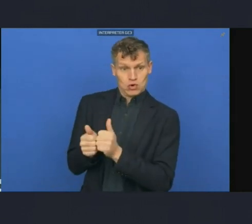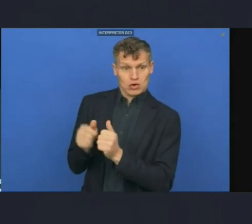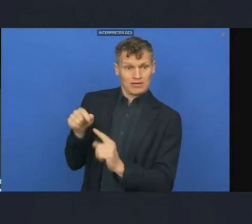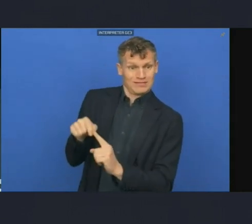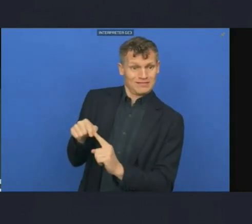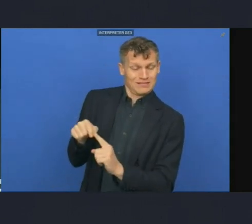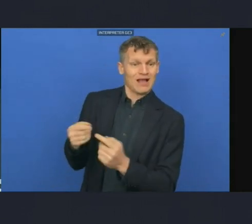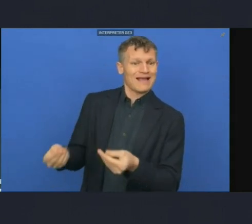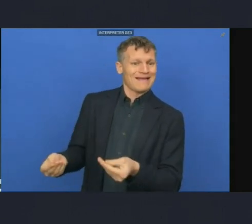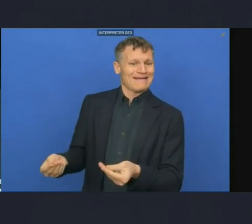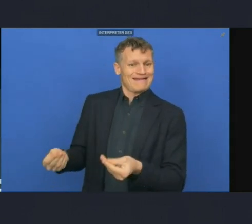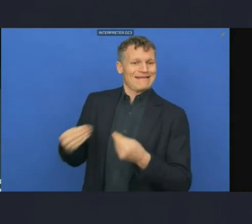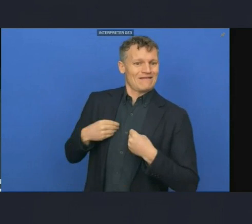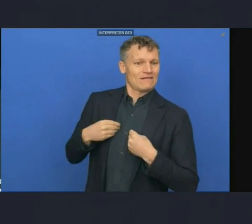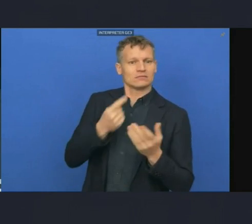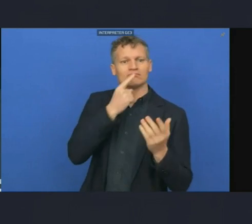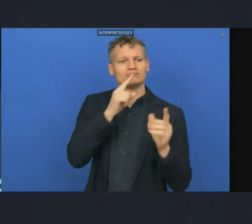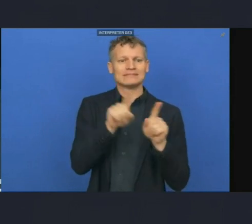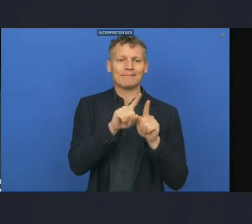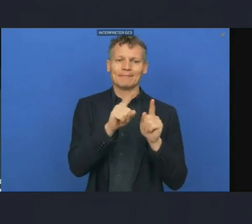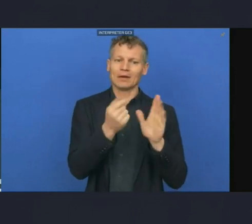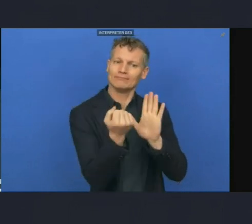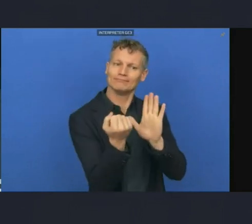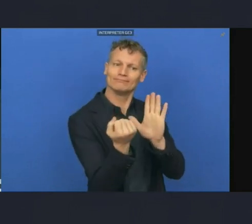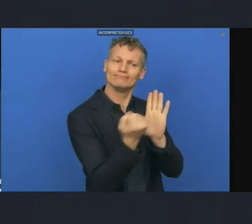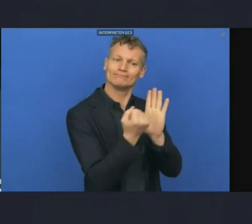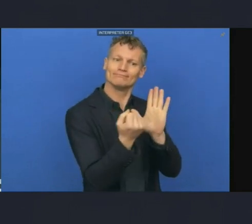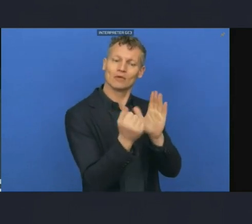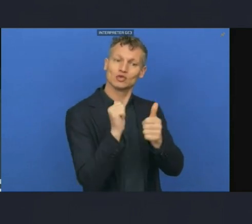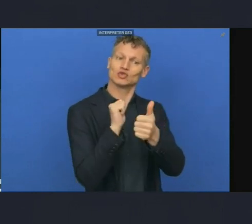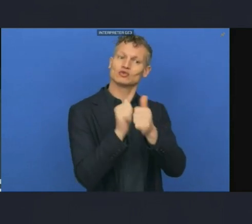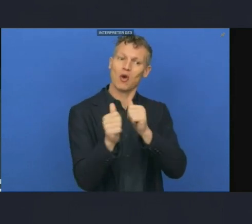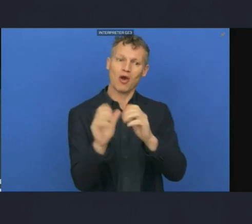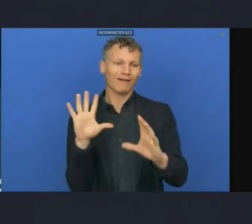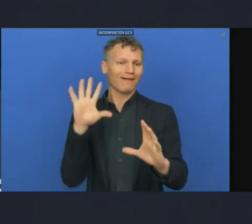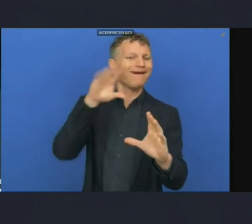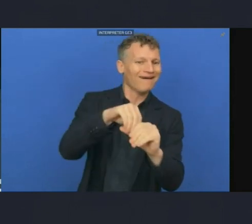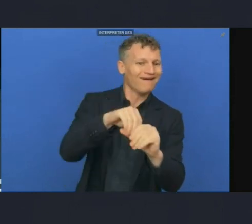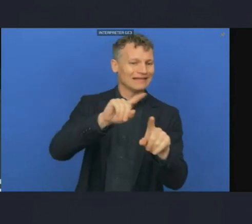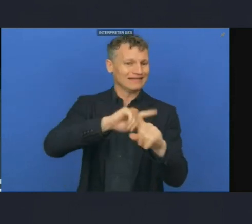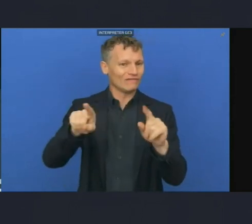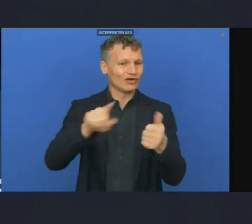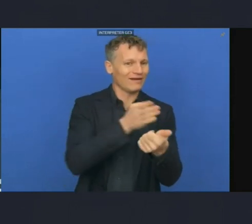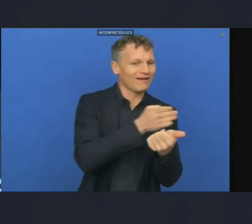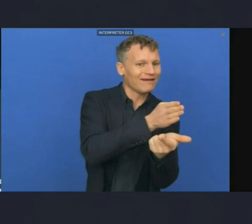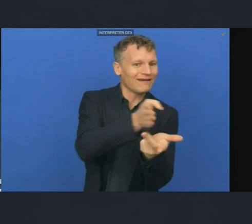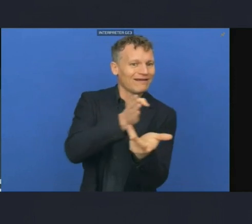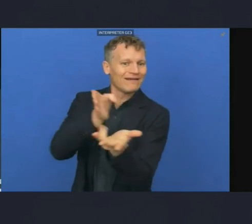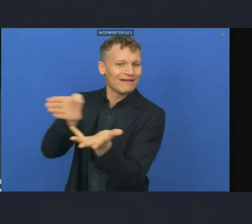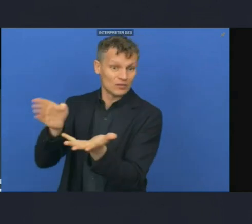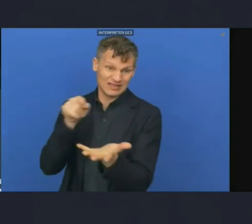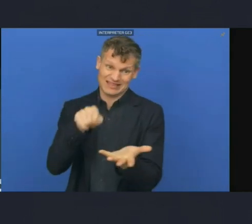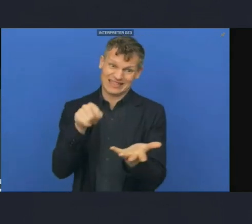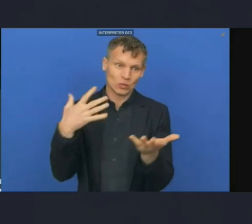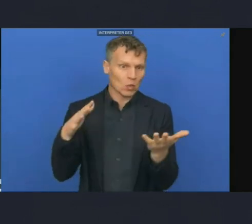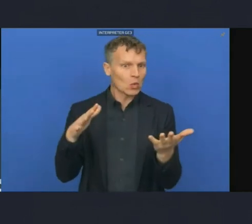us to valorize the contribution of sport to these priorities. So this is a very important evolution which was presented